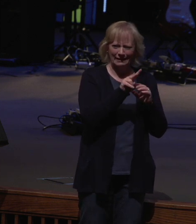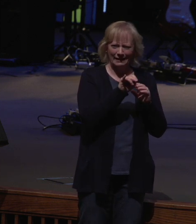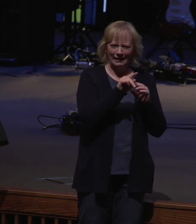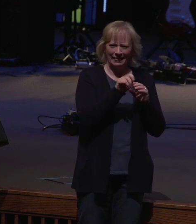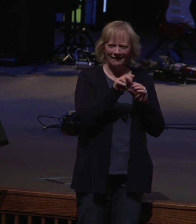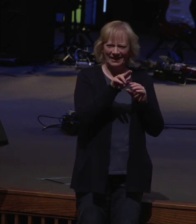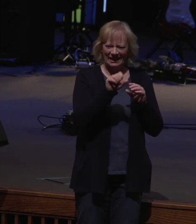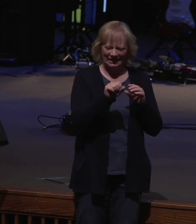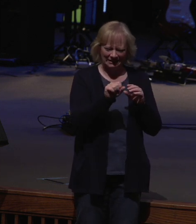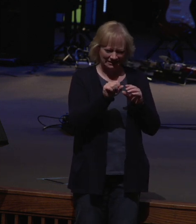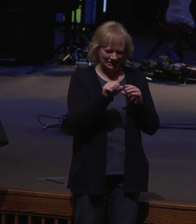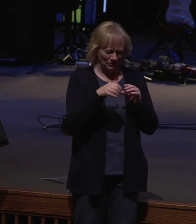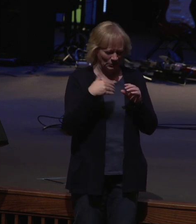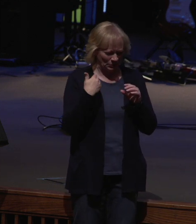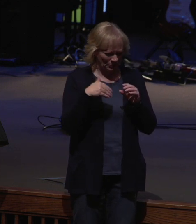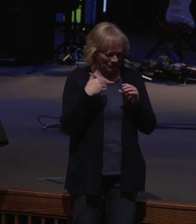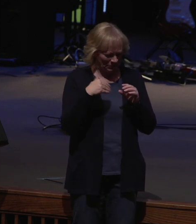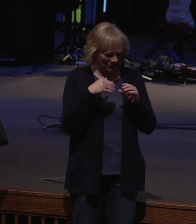it's a lot.